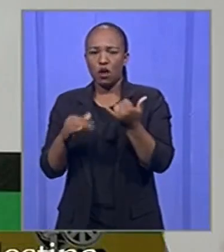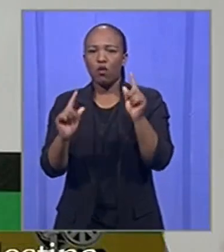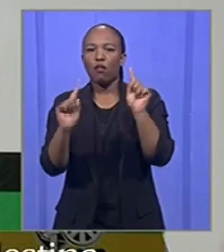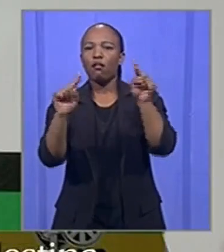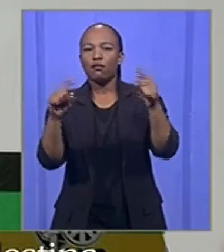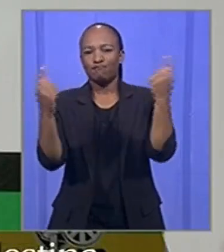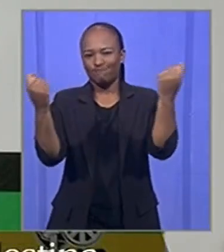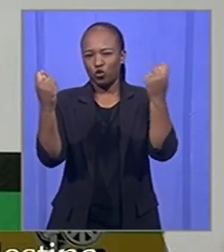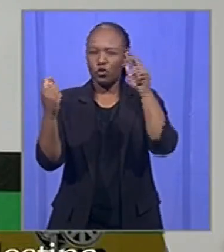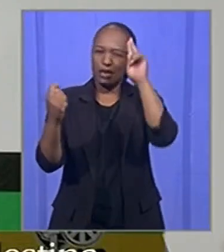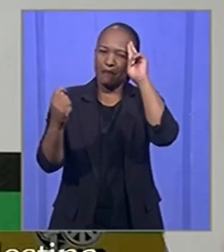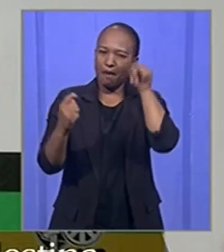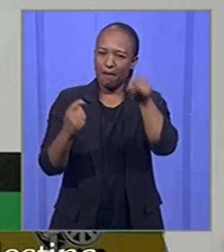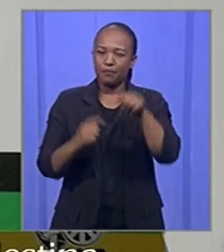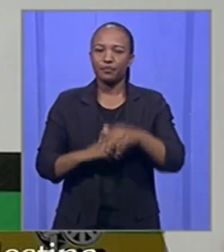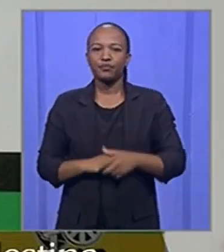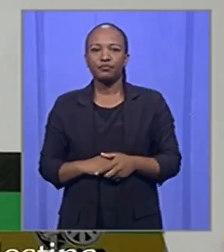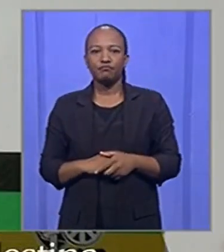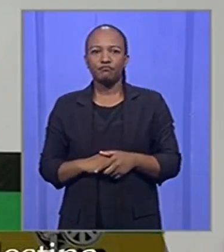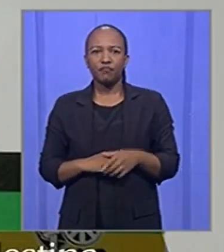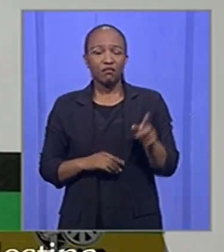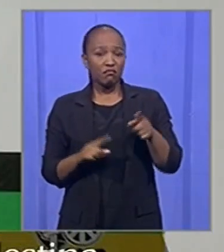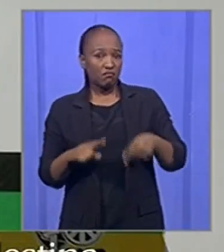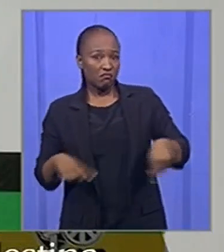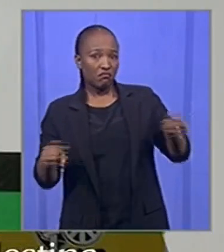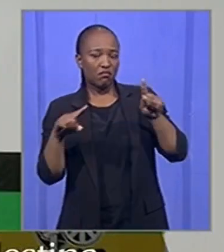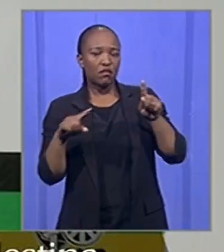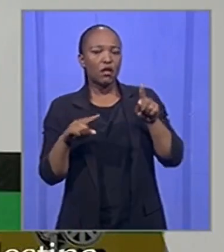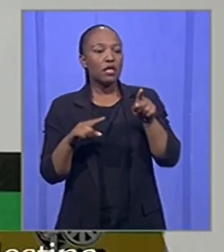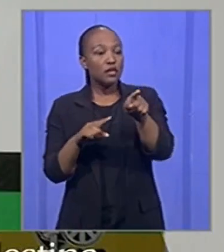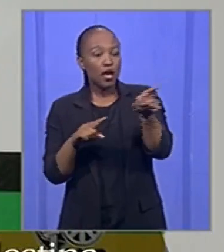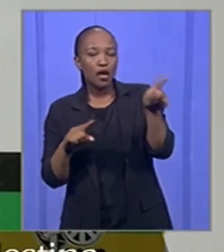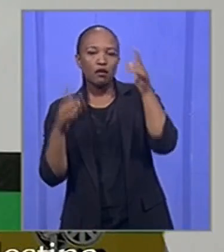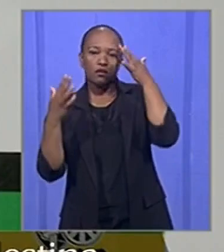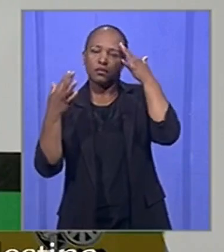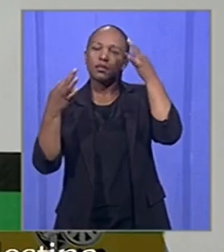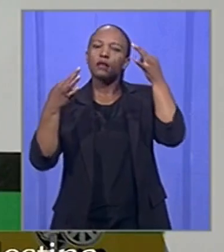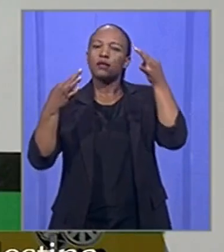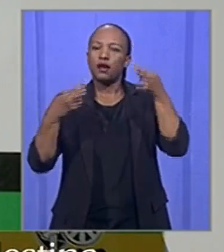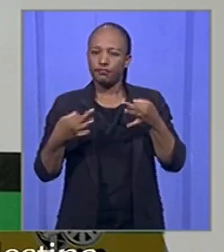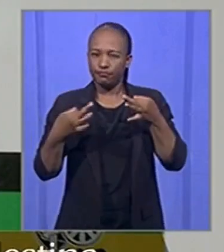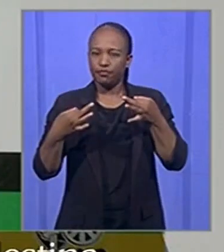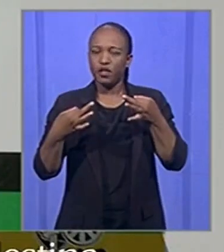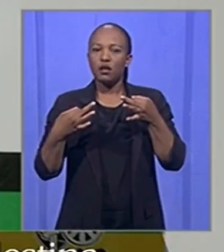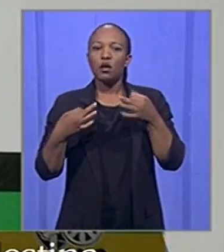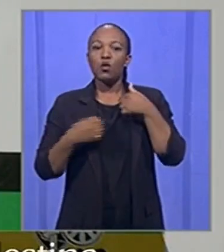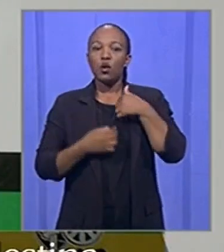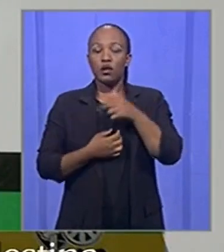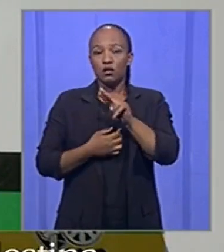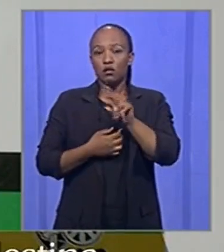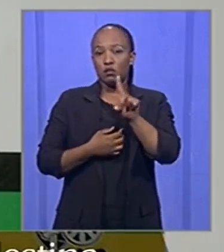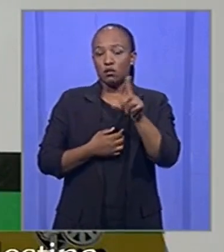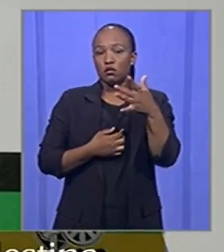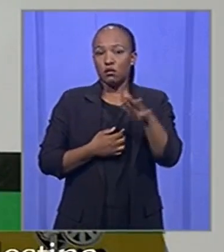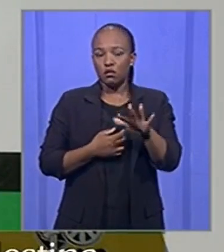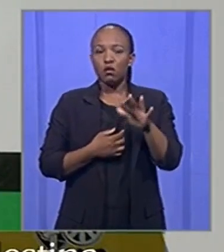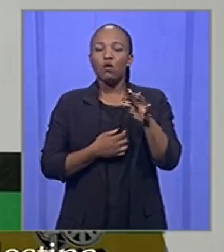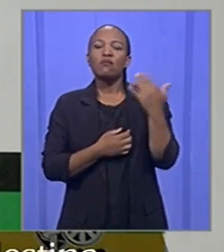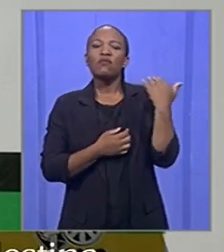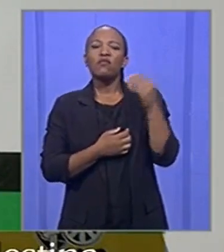can decide what it is they commemorate, just as we on March 21 commemorate the events of